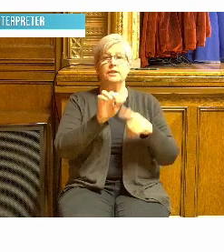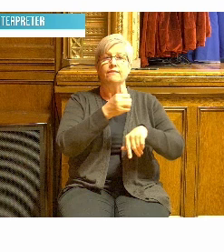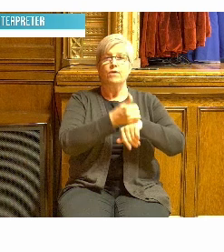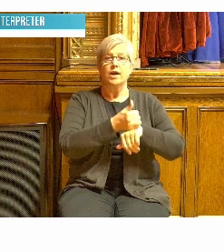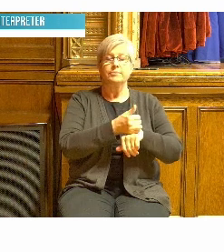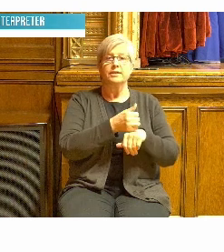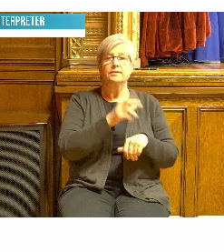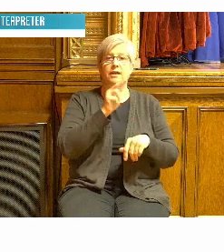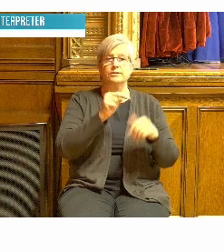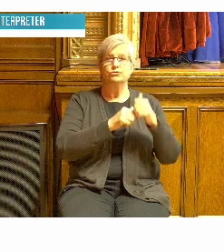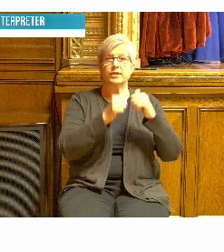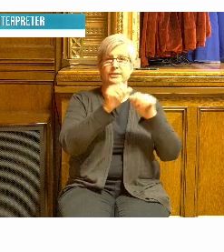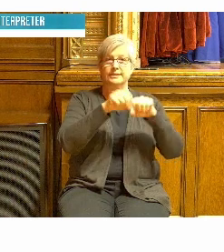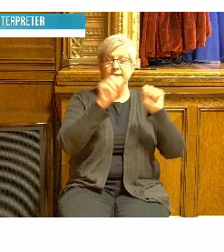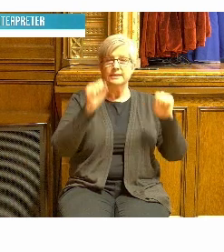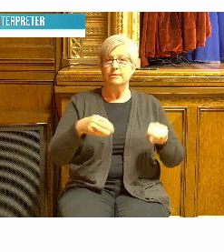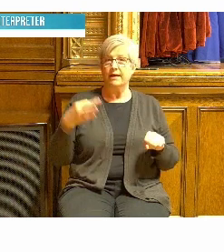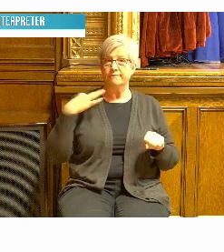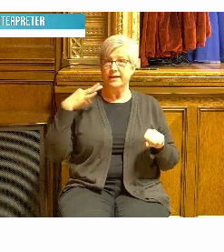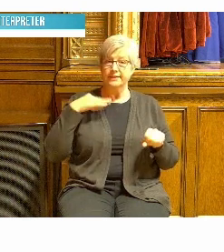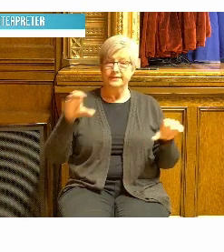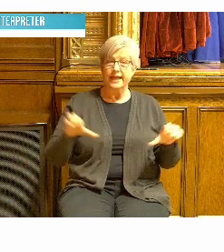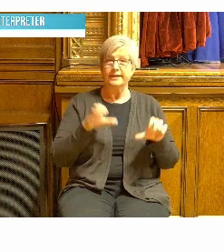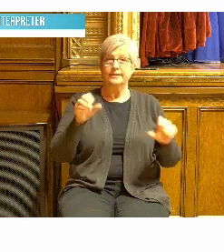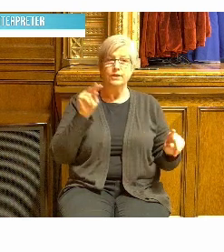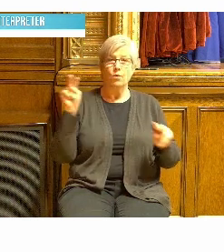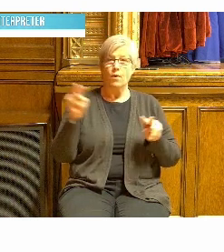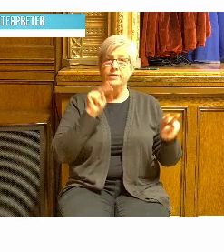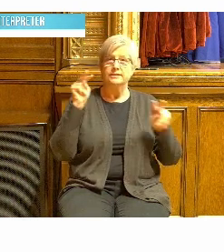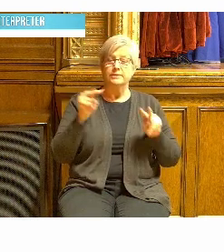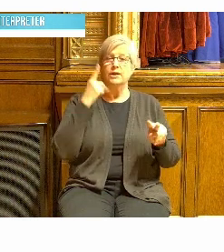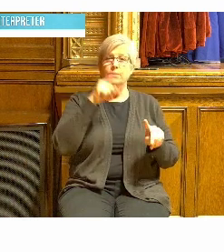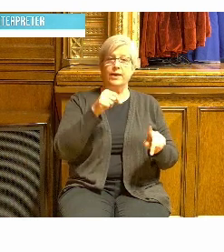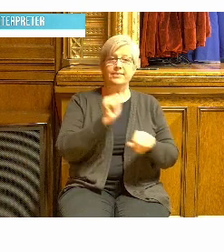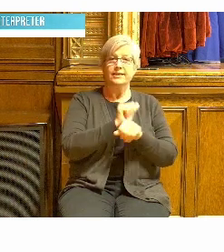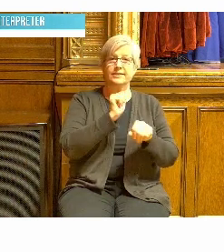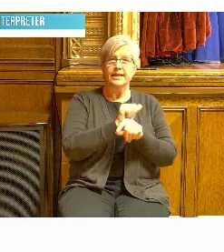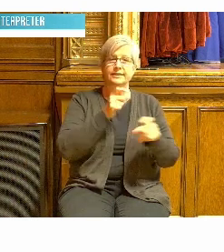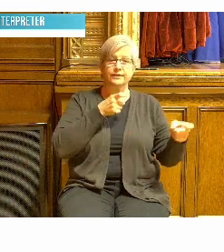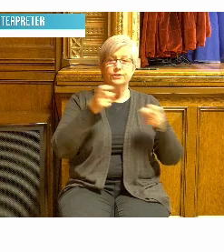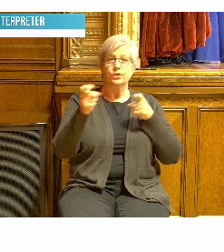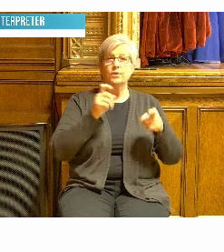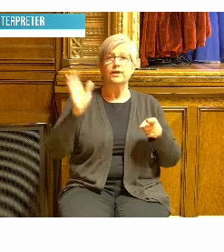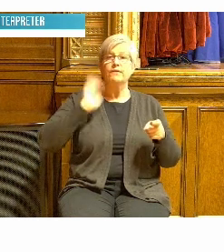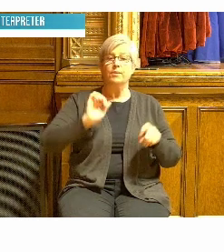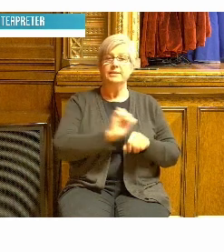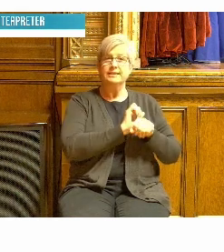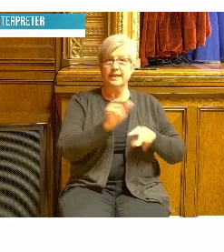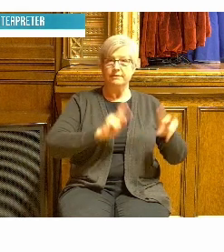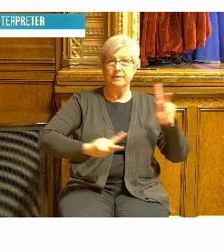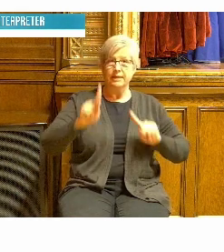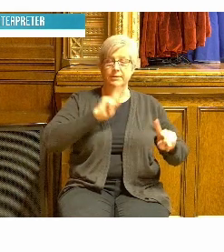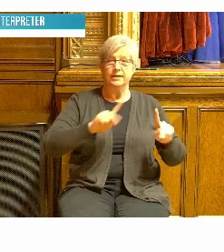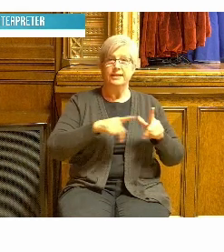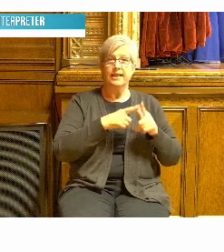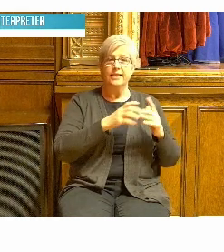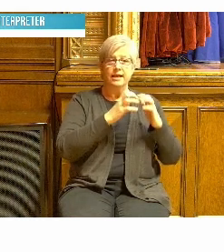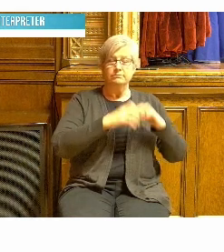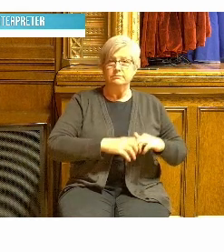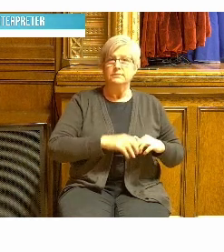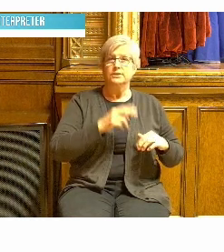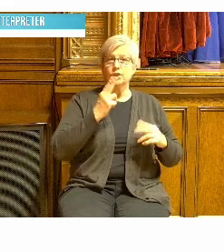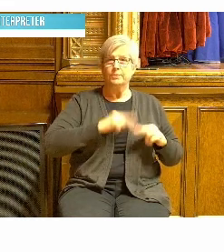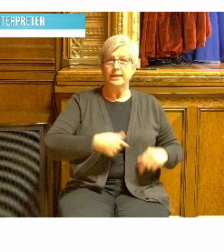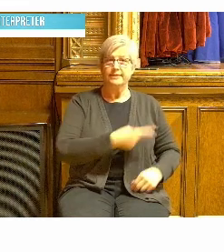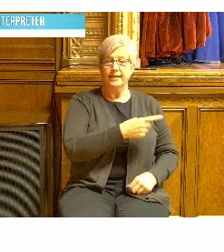as an unstructured system of volunteers acting as watchmen with the task of controlling former enslaved people and dehumanizing them,